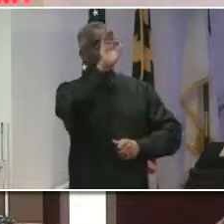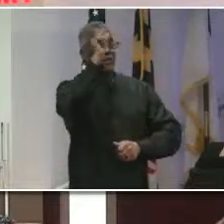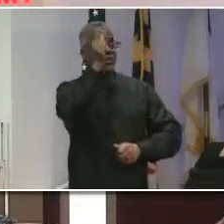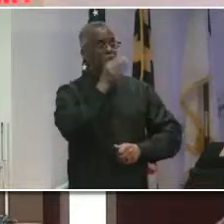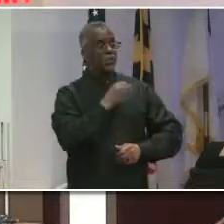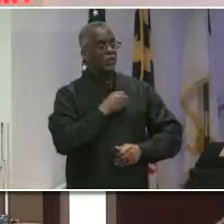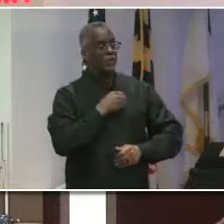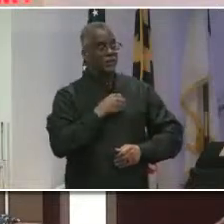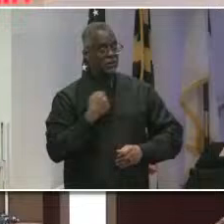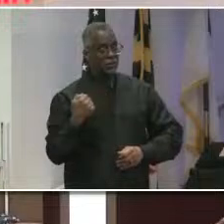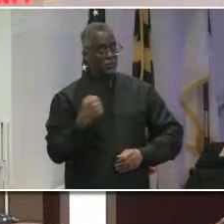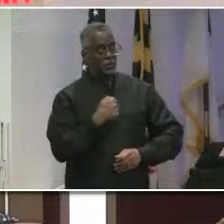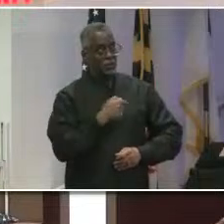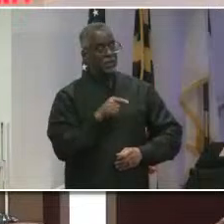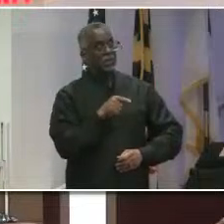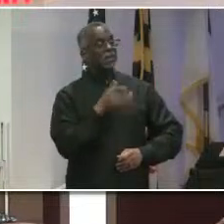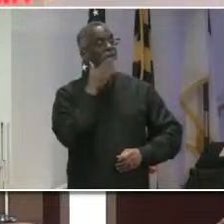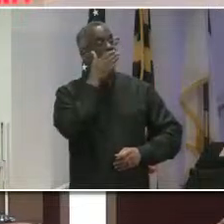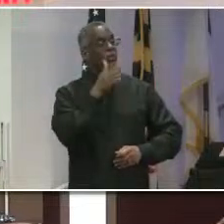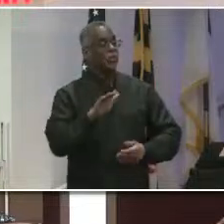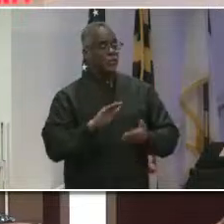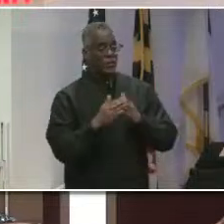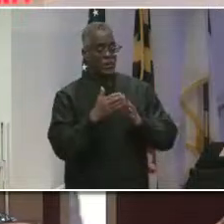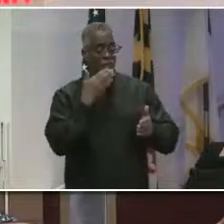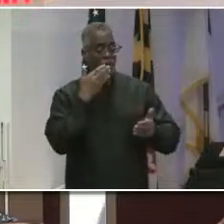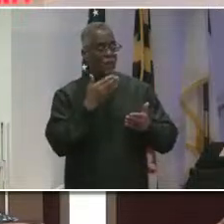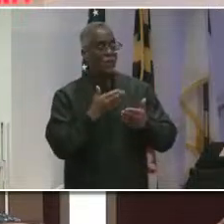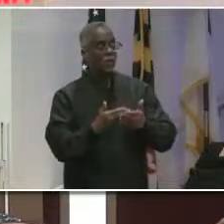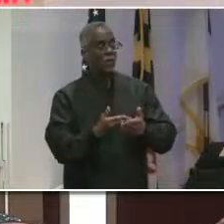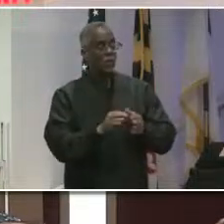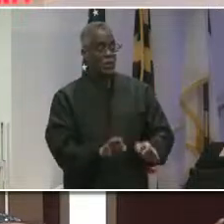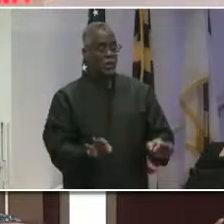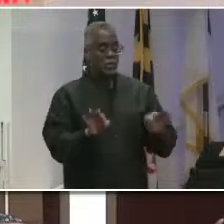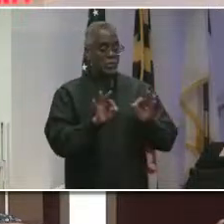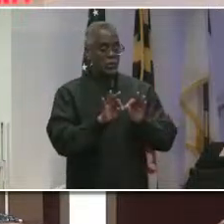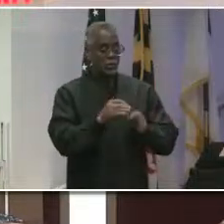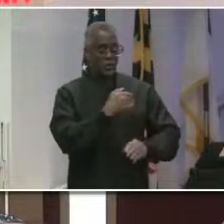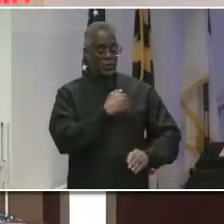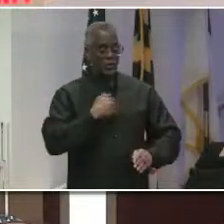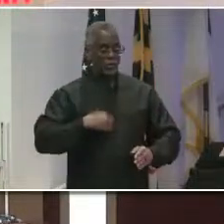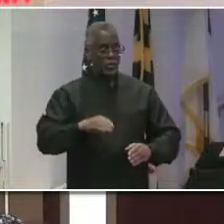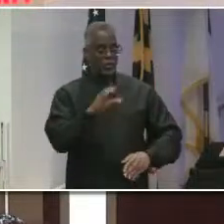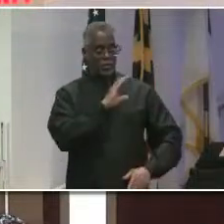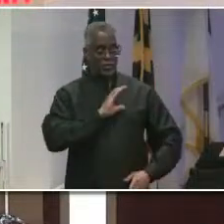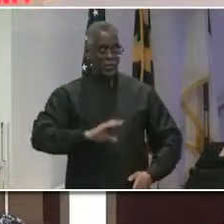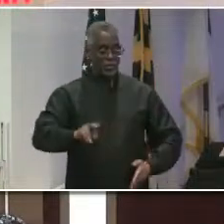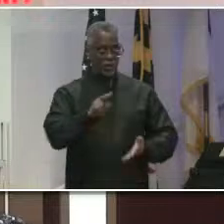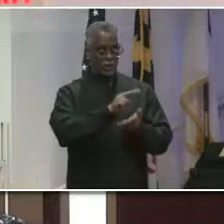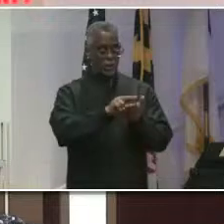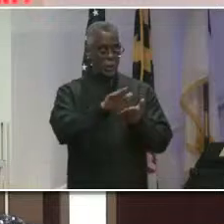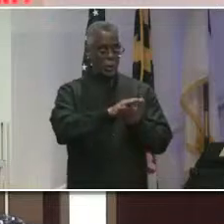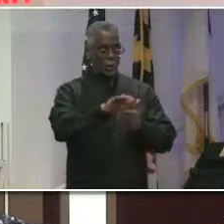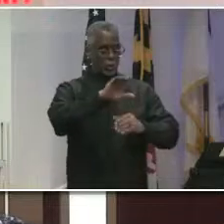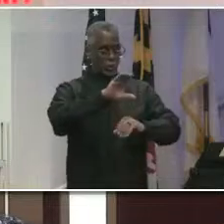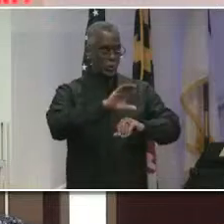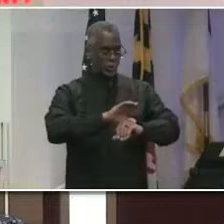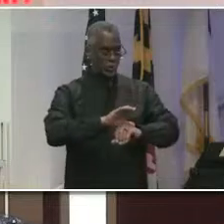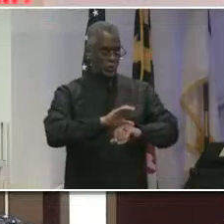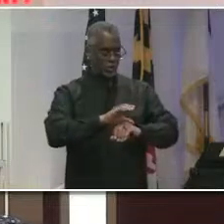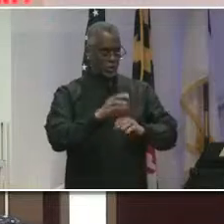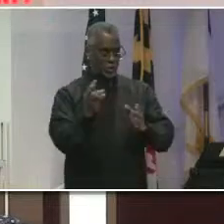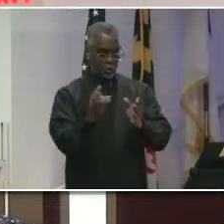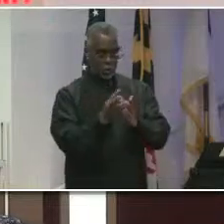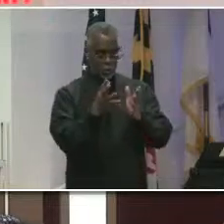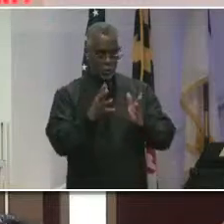become a good and worthy member of Christ's holy church. This is to the